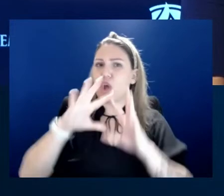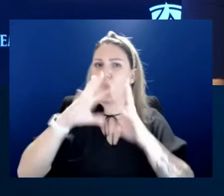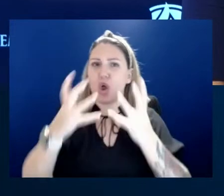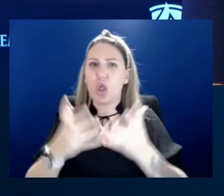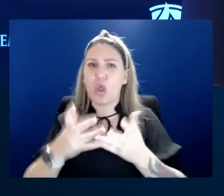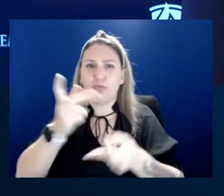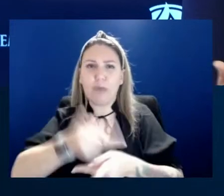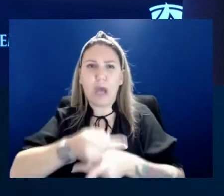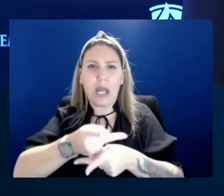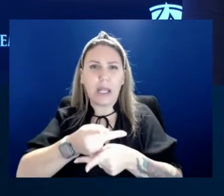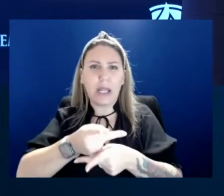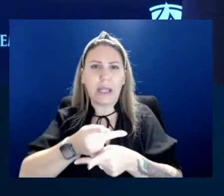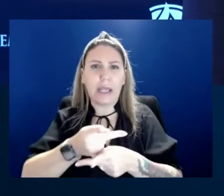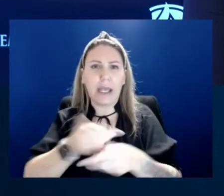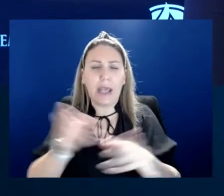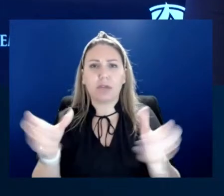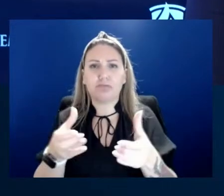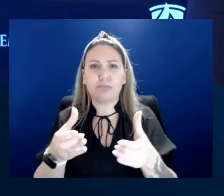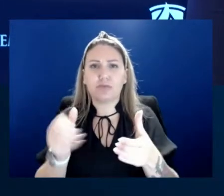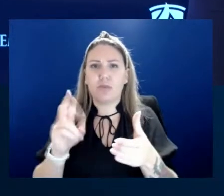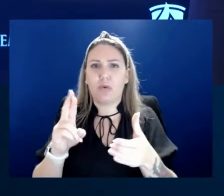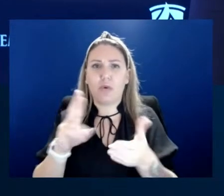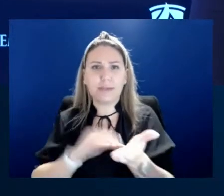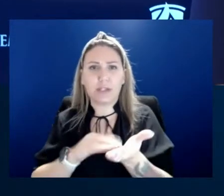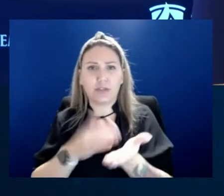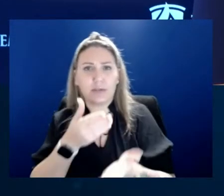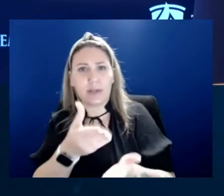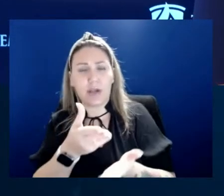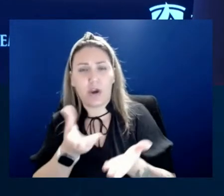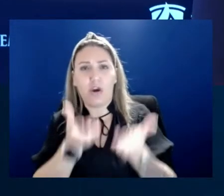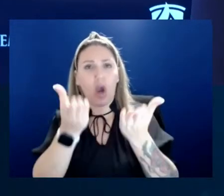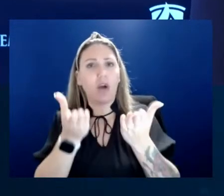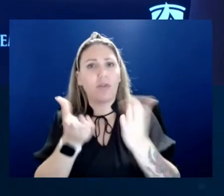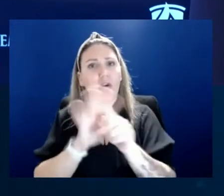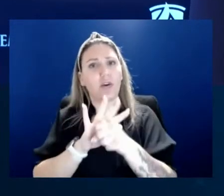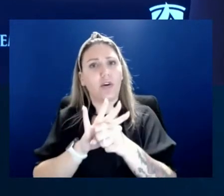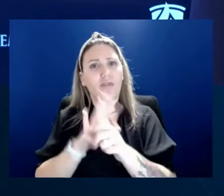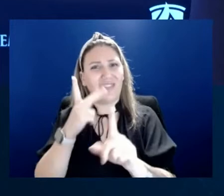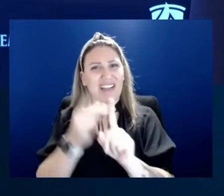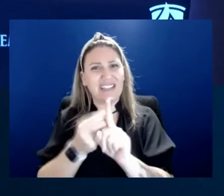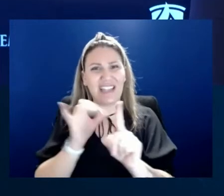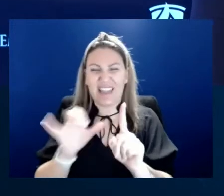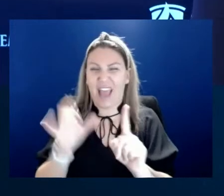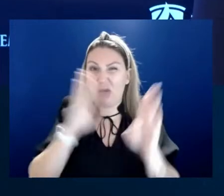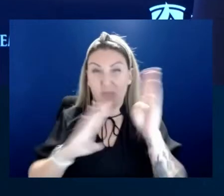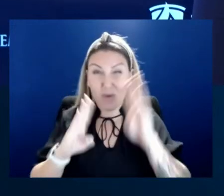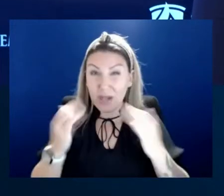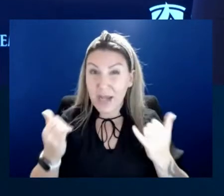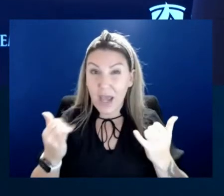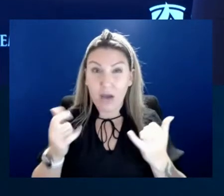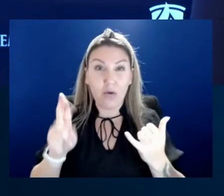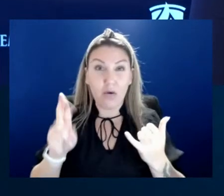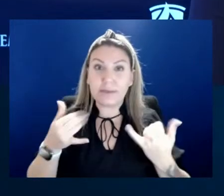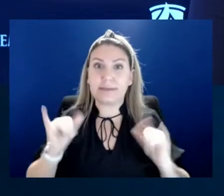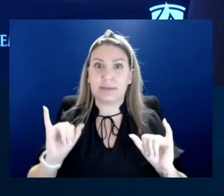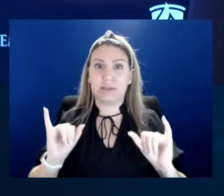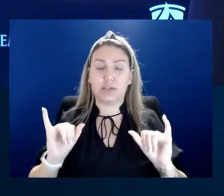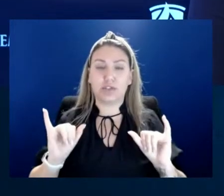in Cherkasy, are they offering COVID vaccine? Is that even a worry right now? Are they still trying to keep